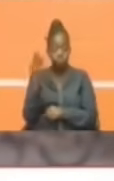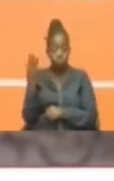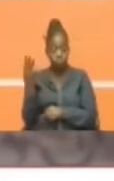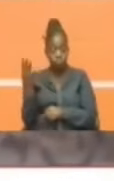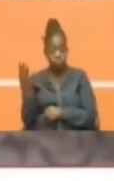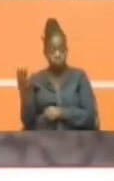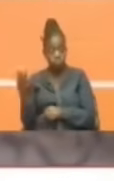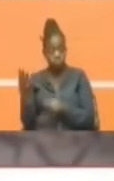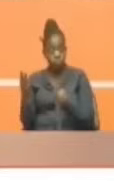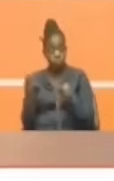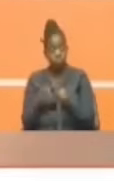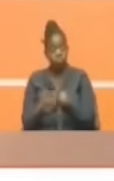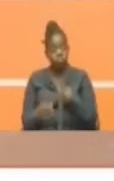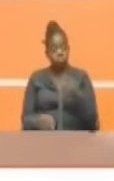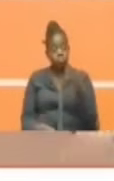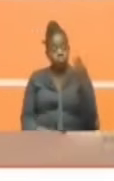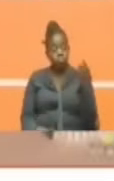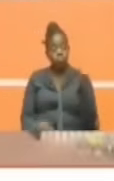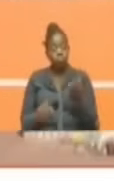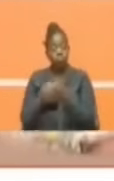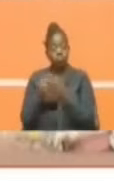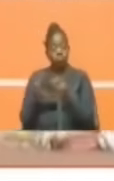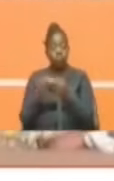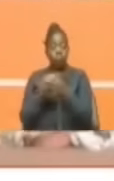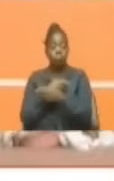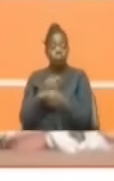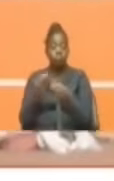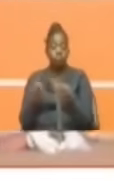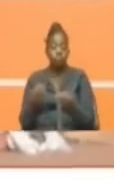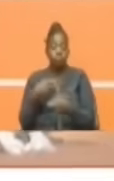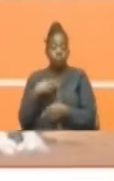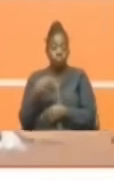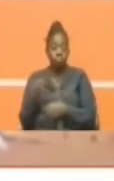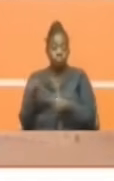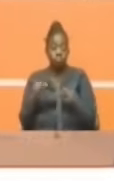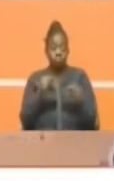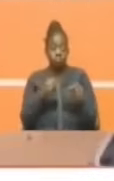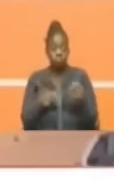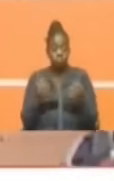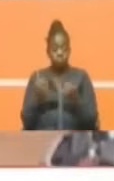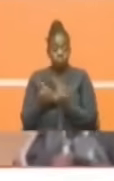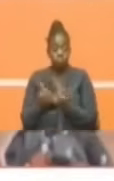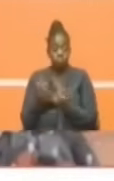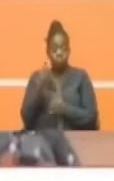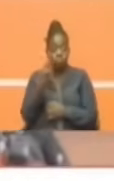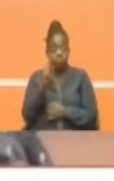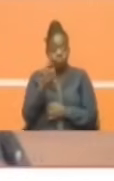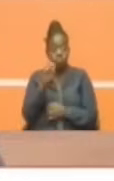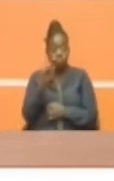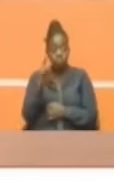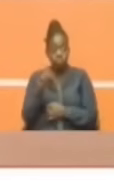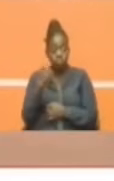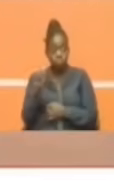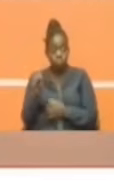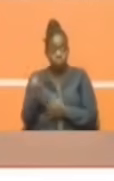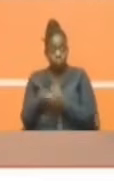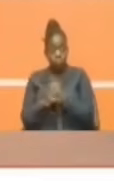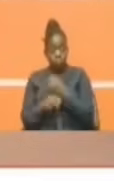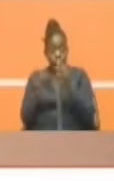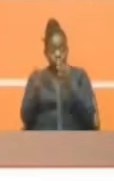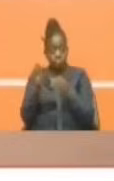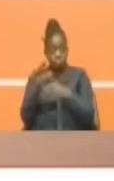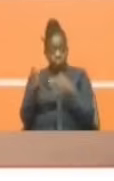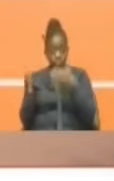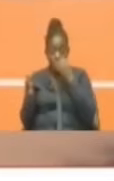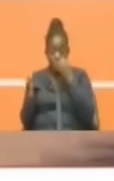C3 bajje batuyambe baba oluganda lw'omugaga balumiriza mukyala Zahara Kizza Rukandonda okweza ebintu bya muganda